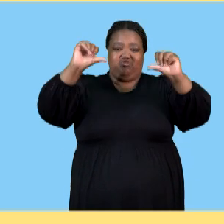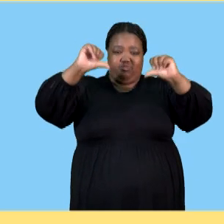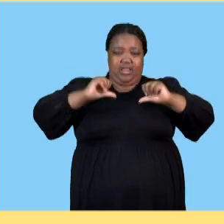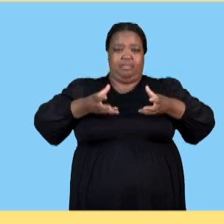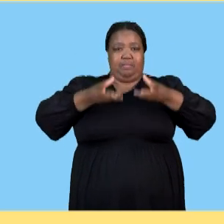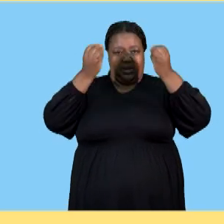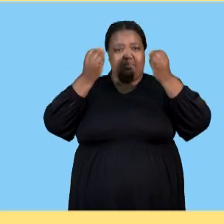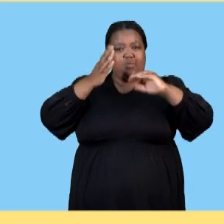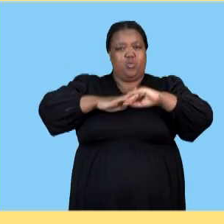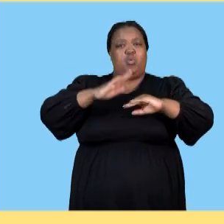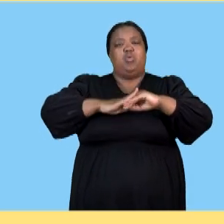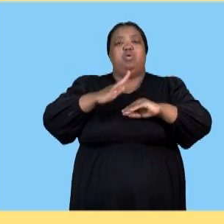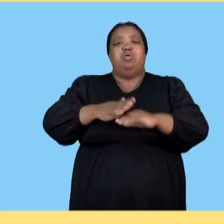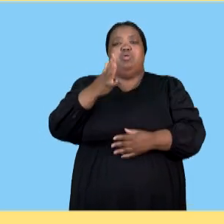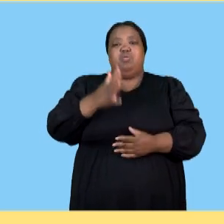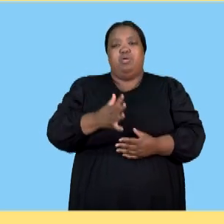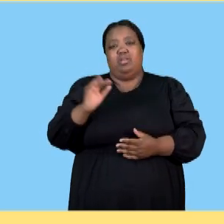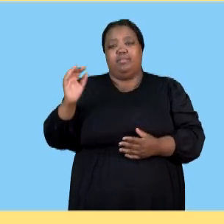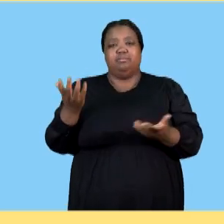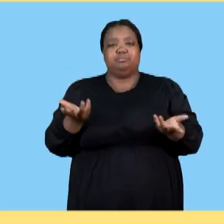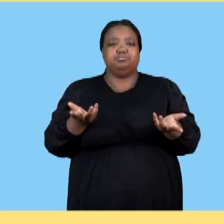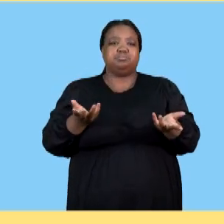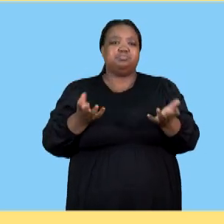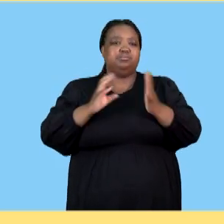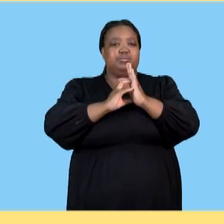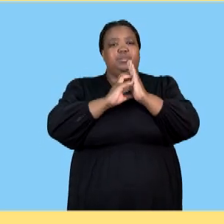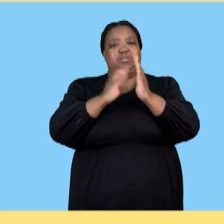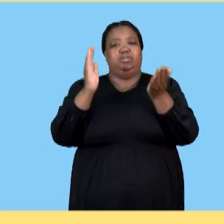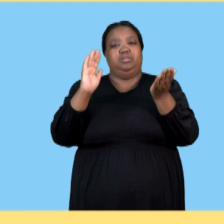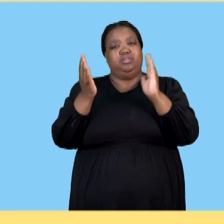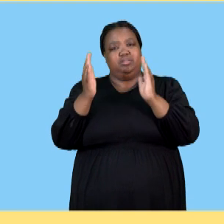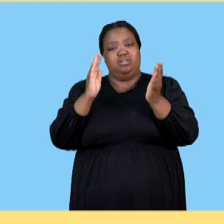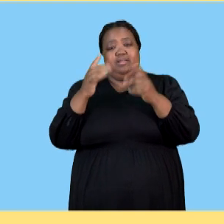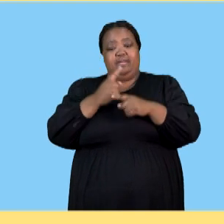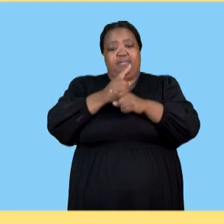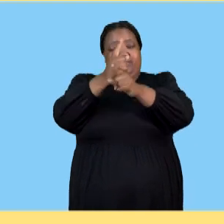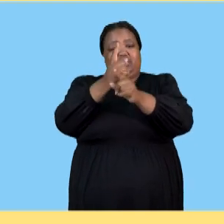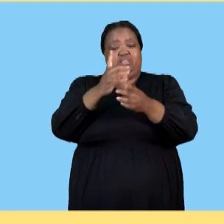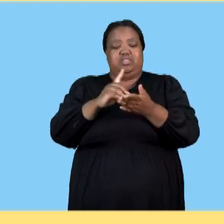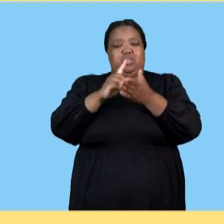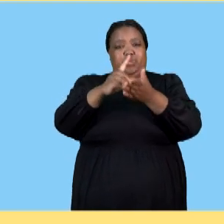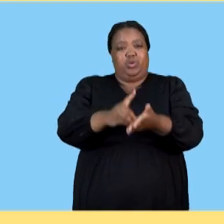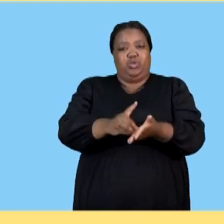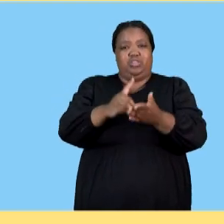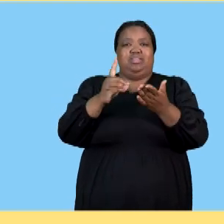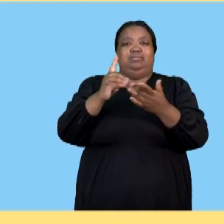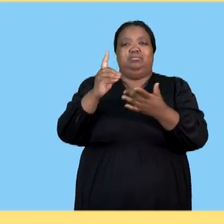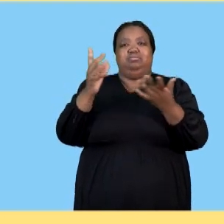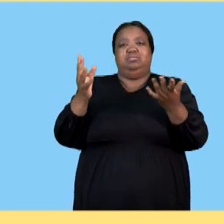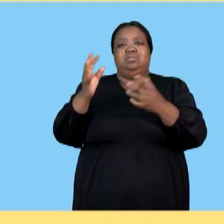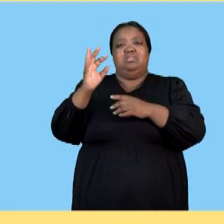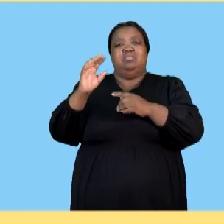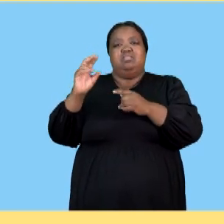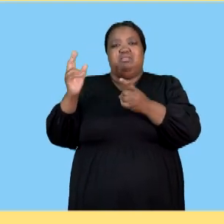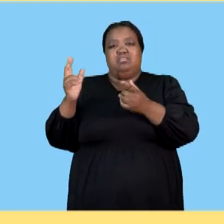if you compare it to other investment, for example, such as interest on fixed deposit. So you must